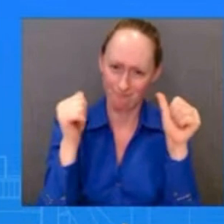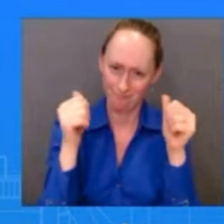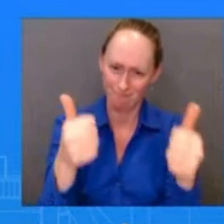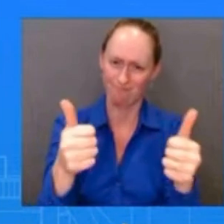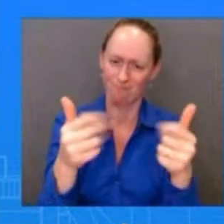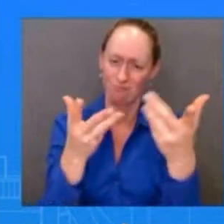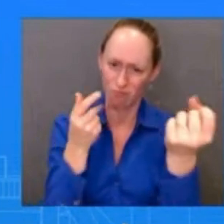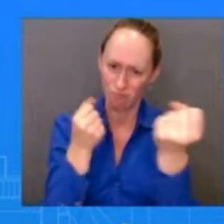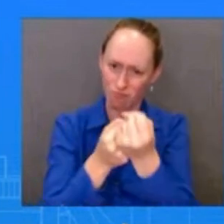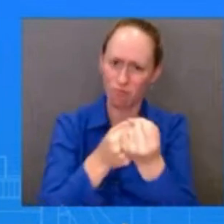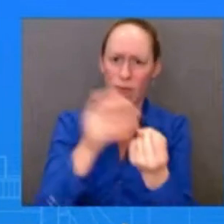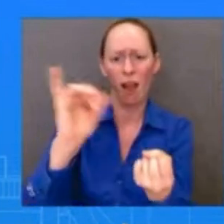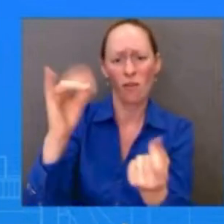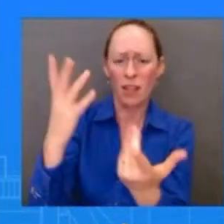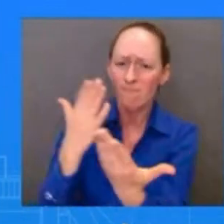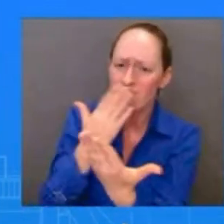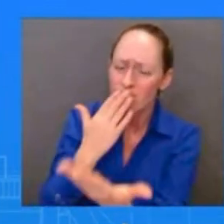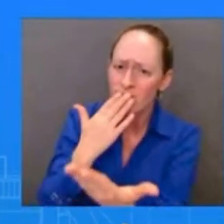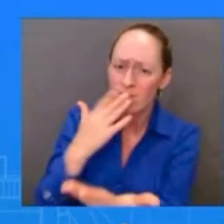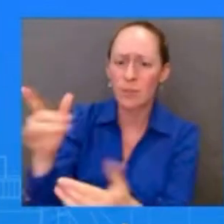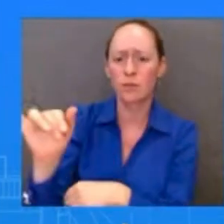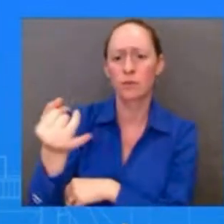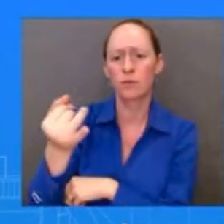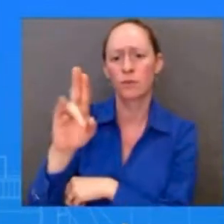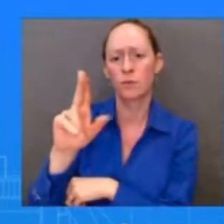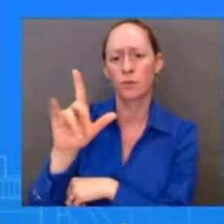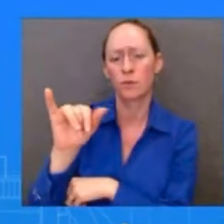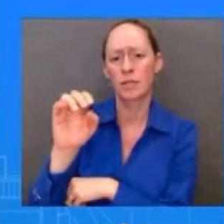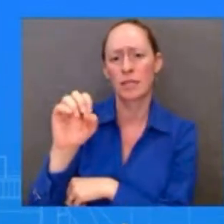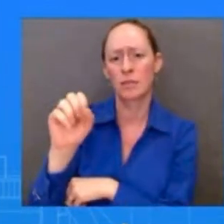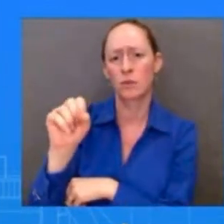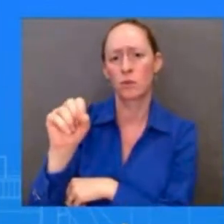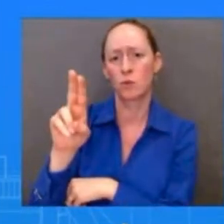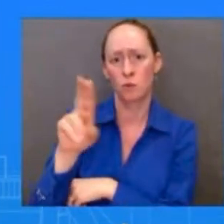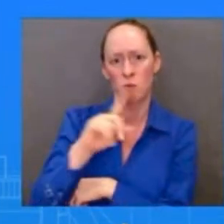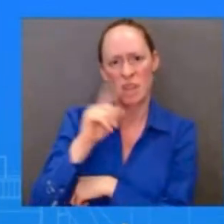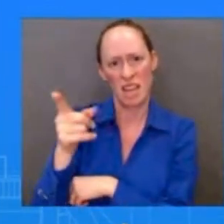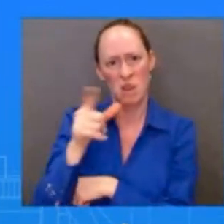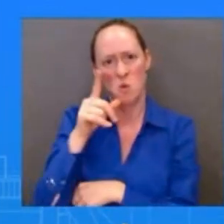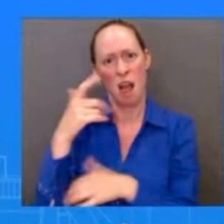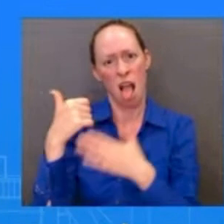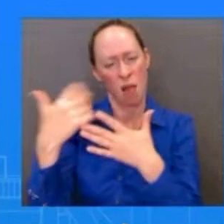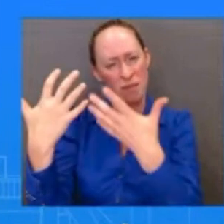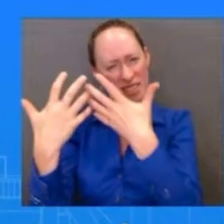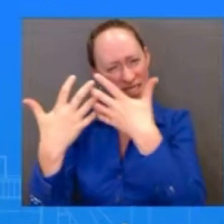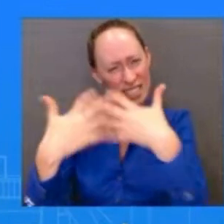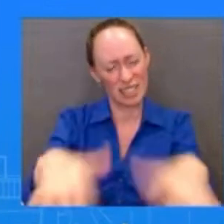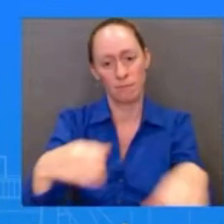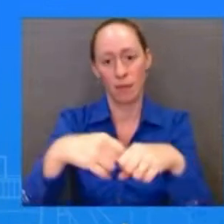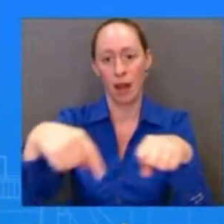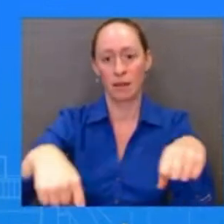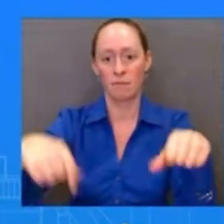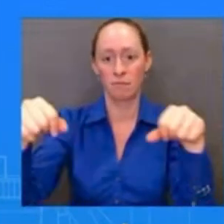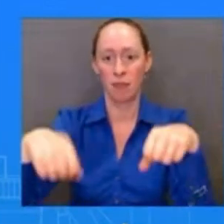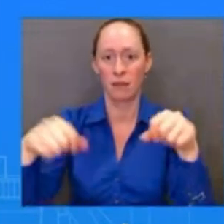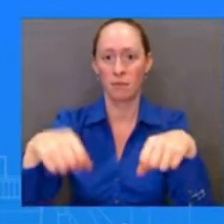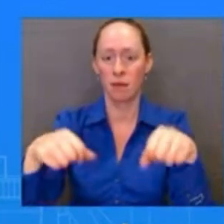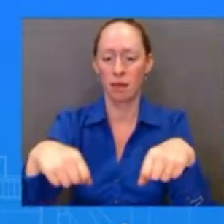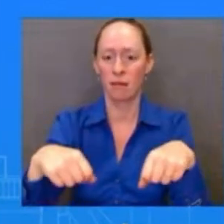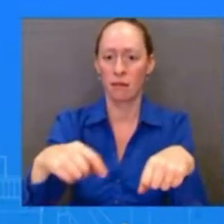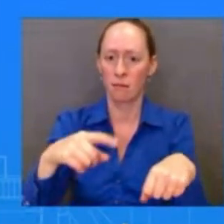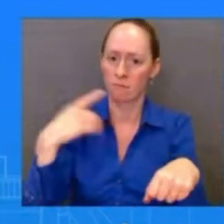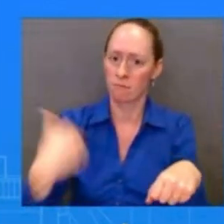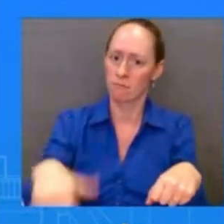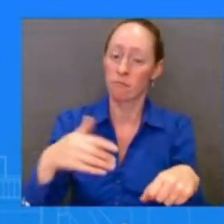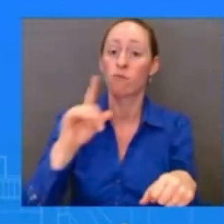contract covers 29 ports, including the ports of Los Angeles and Long Beach, which handles 40% of our nation's cargo